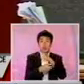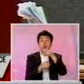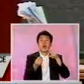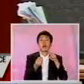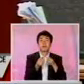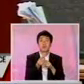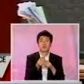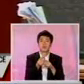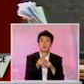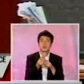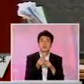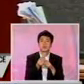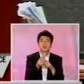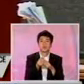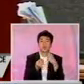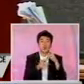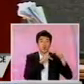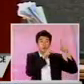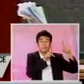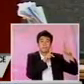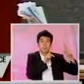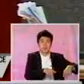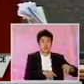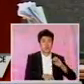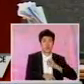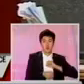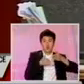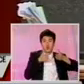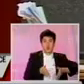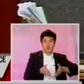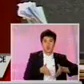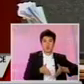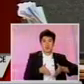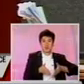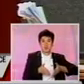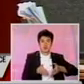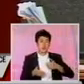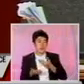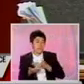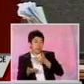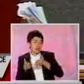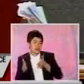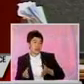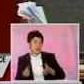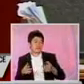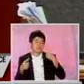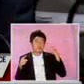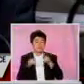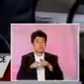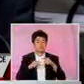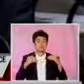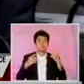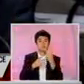depende doon sa tao na may-ari at yung bumibili. Totoo po yun.